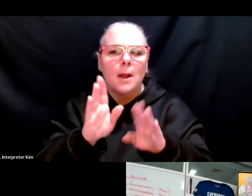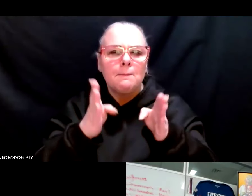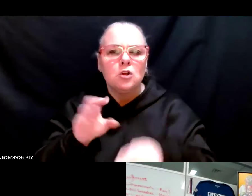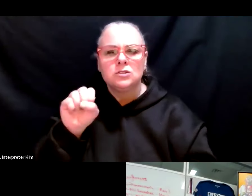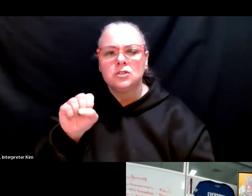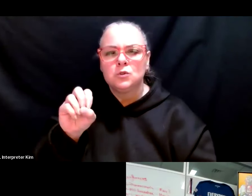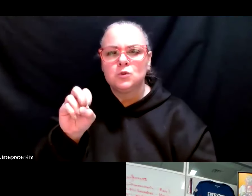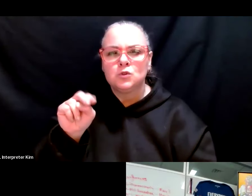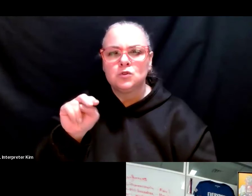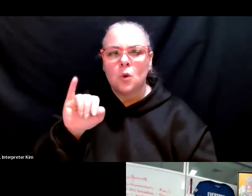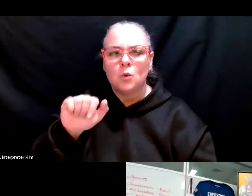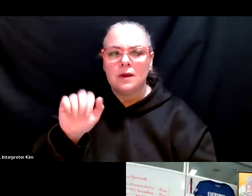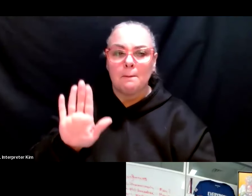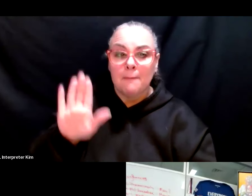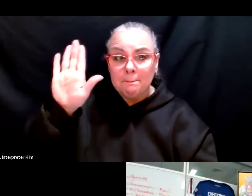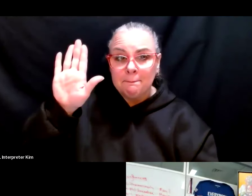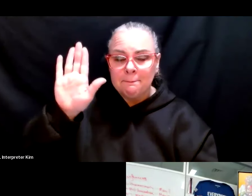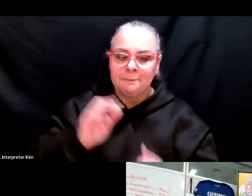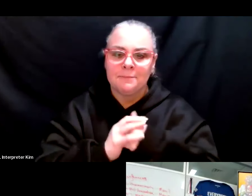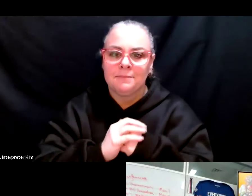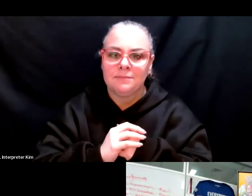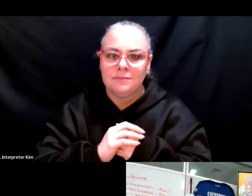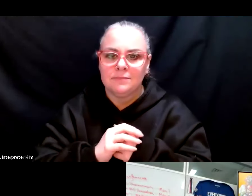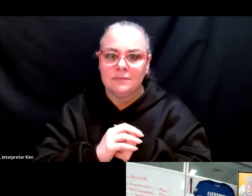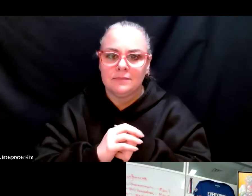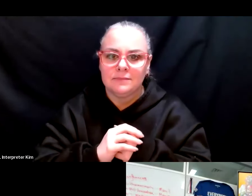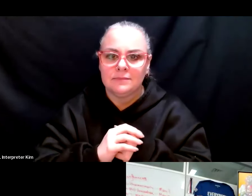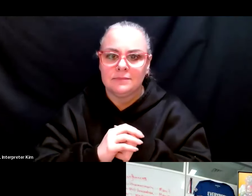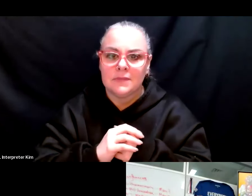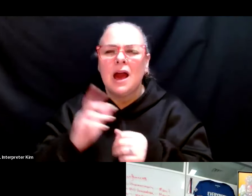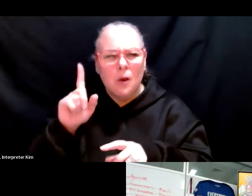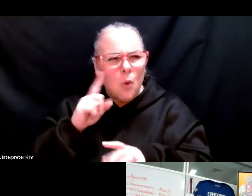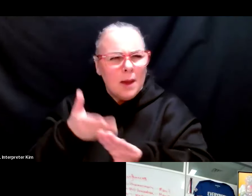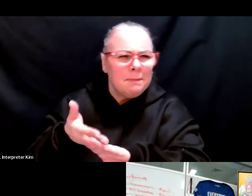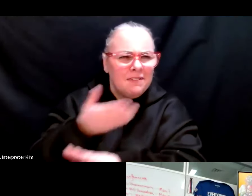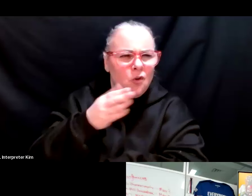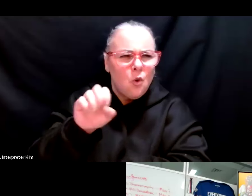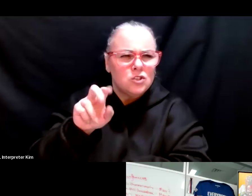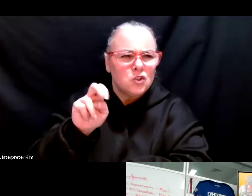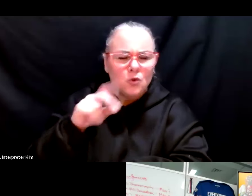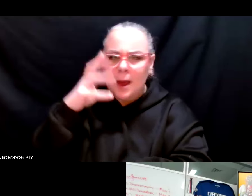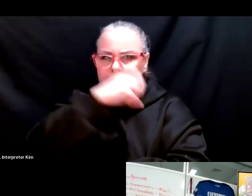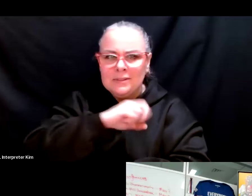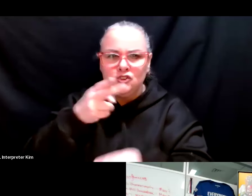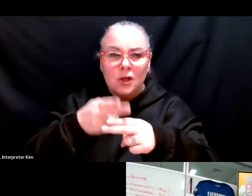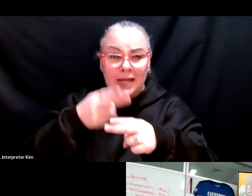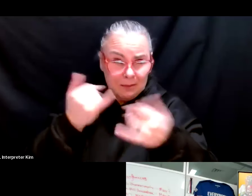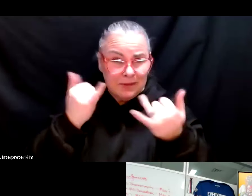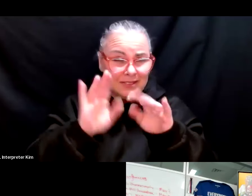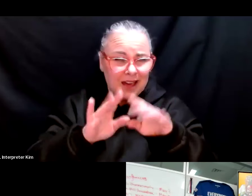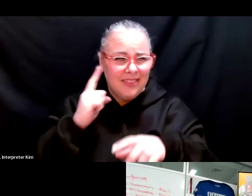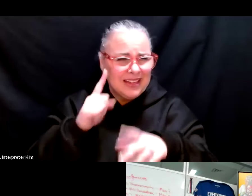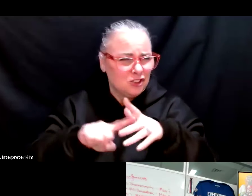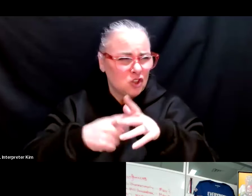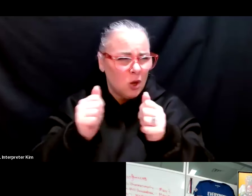Sonia. We had one person who raised their hand. If you're still interested, I didn't get your name. I apologize. I know it started with a